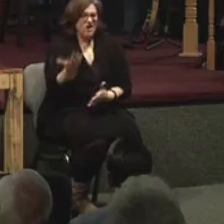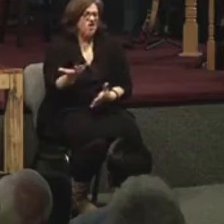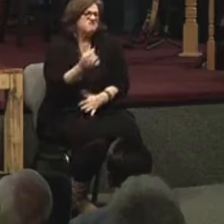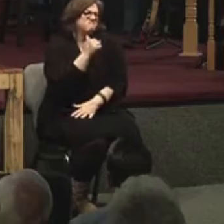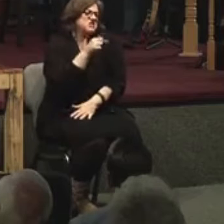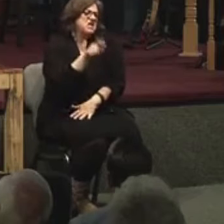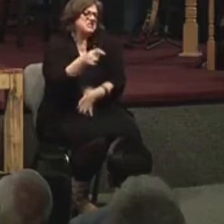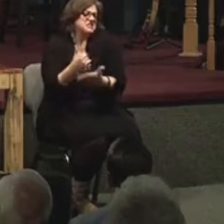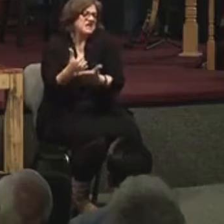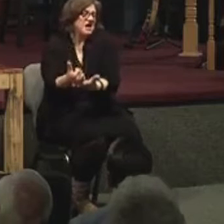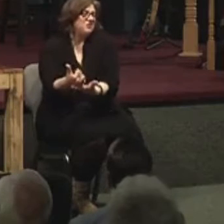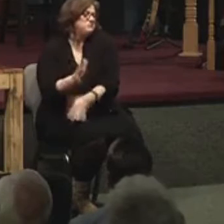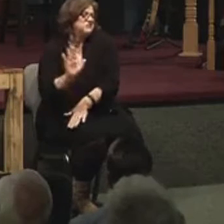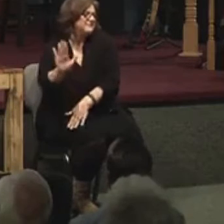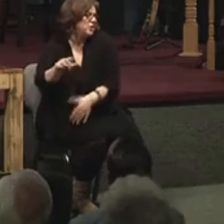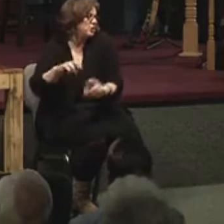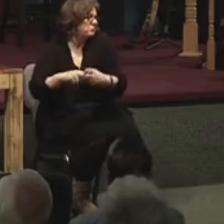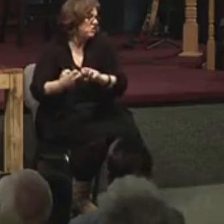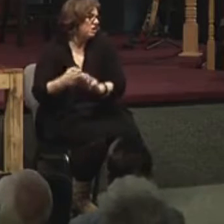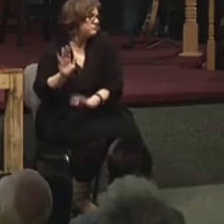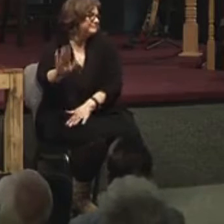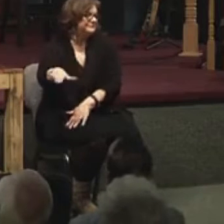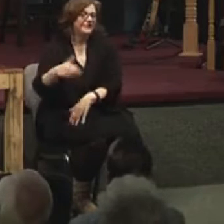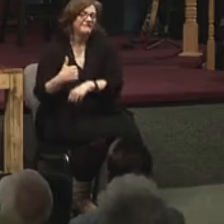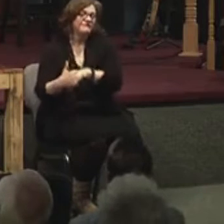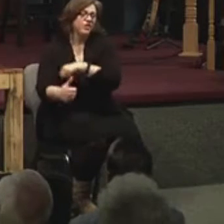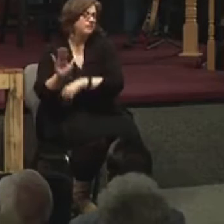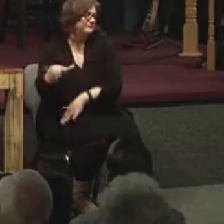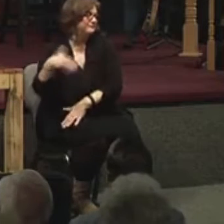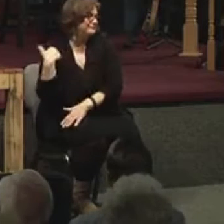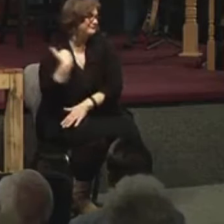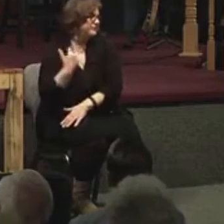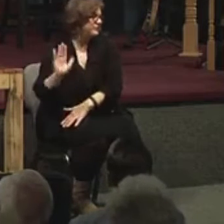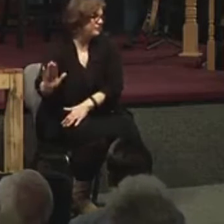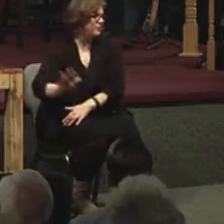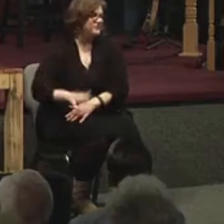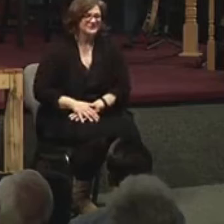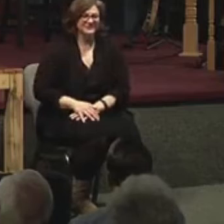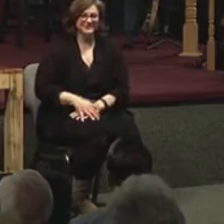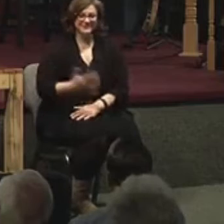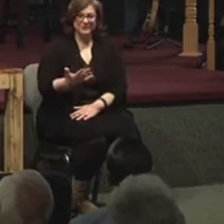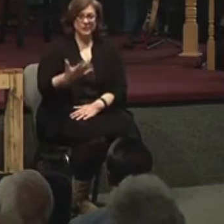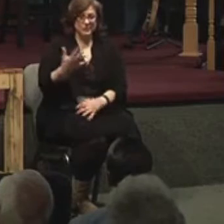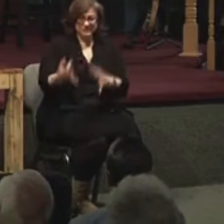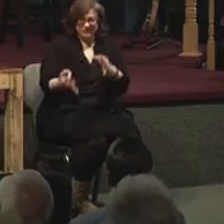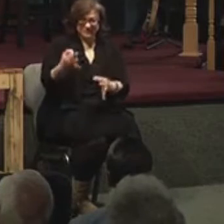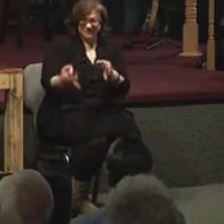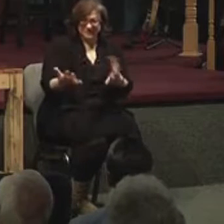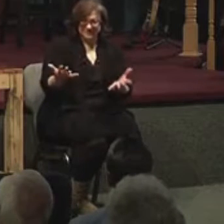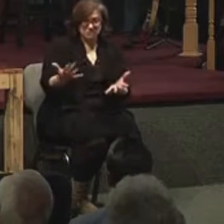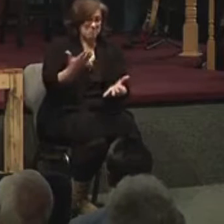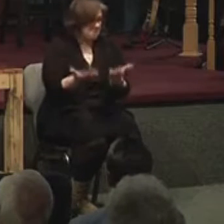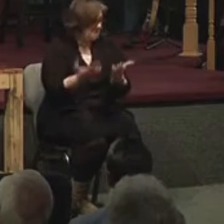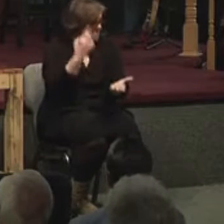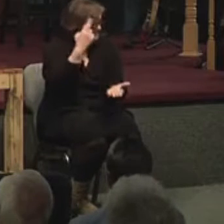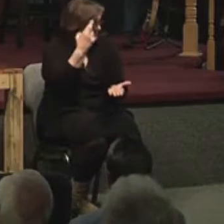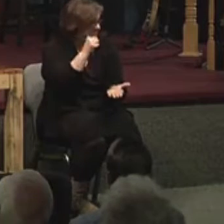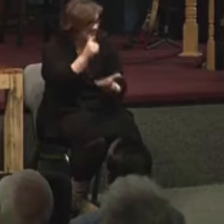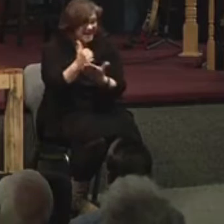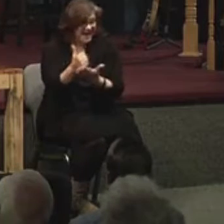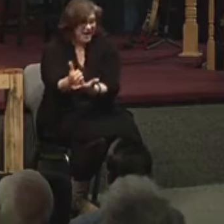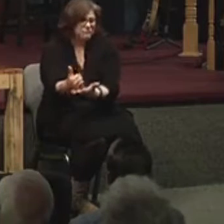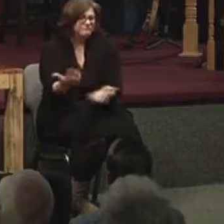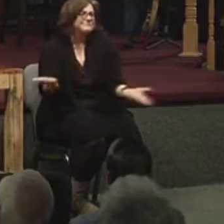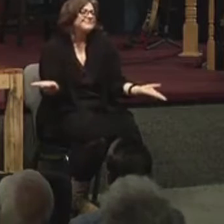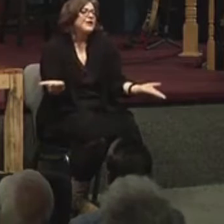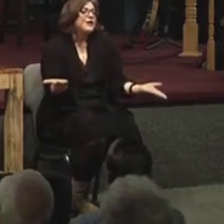this command that God gave us to love our neighbor by sitting in judgment of them. Well, we don't know. We don't know